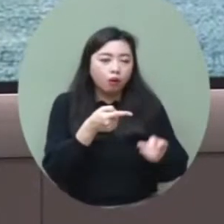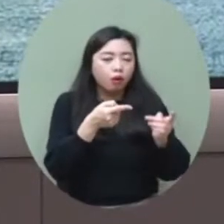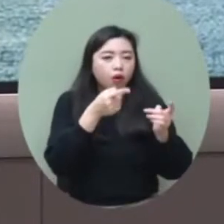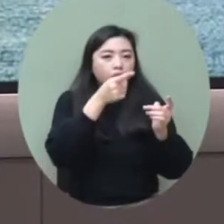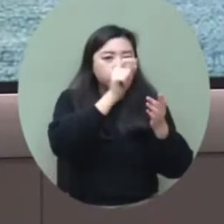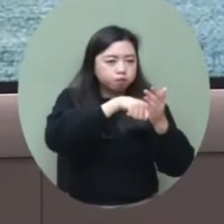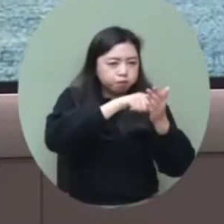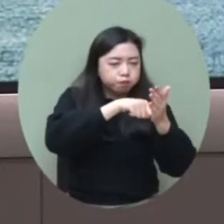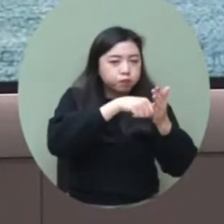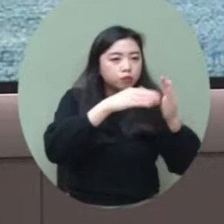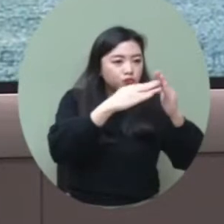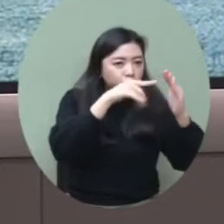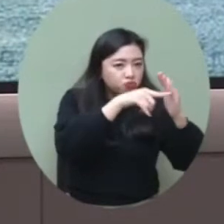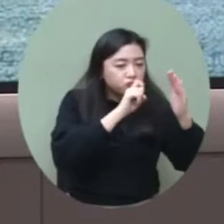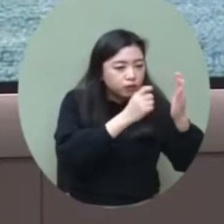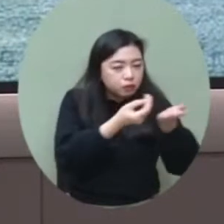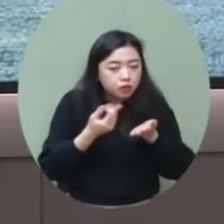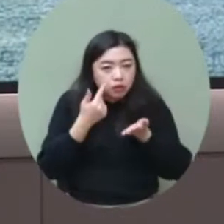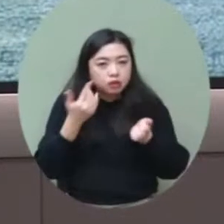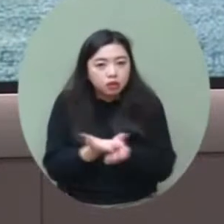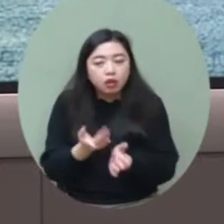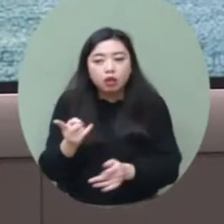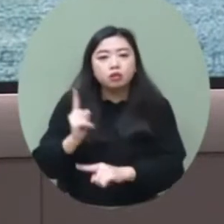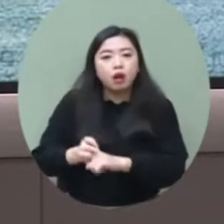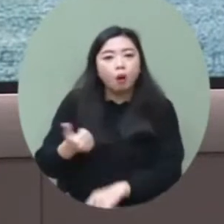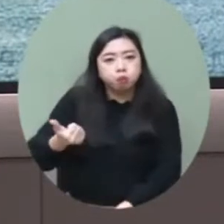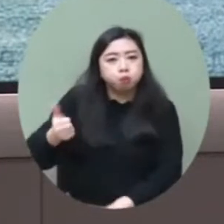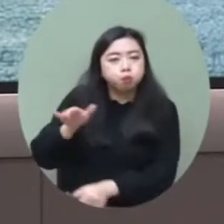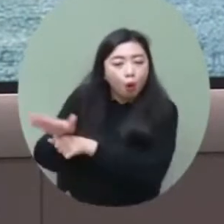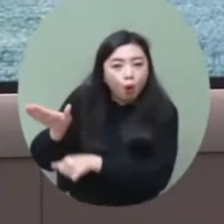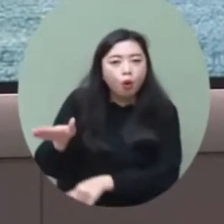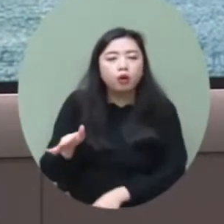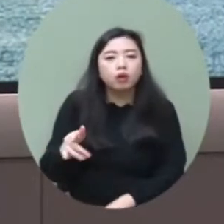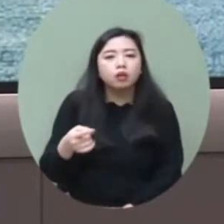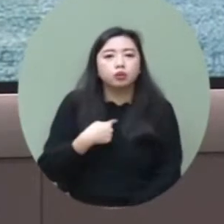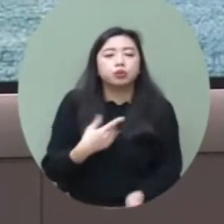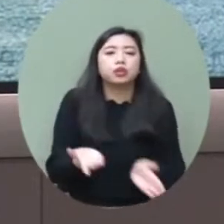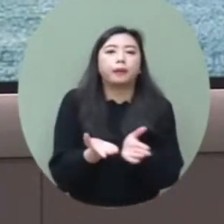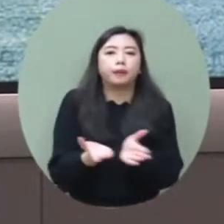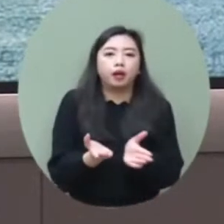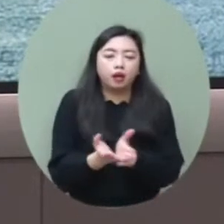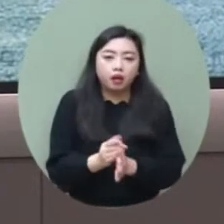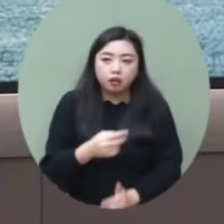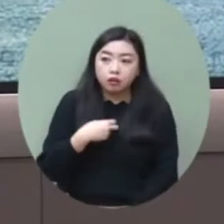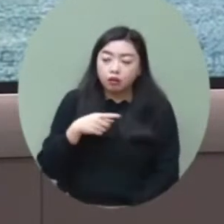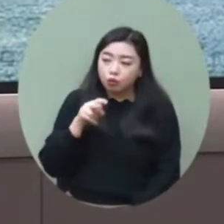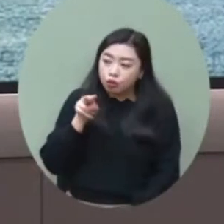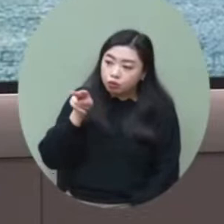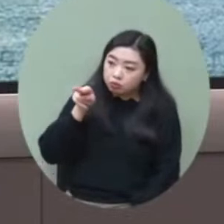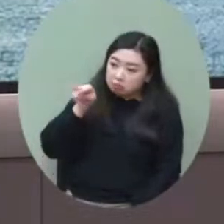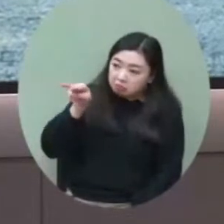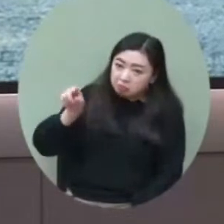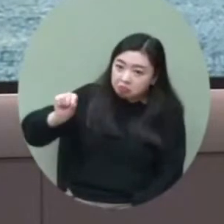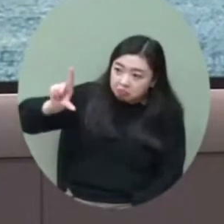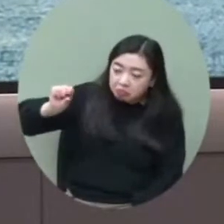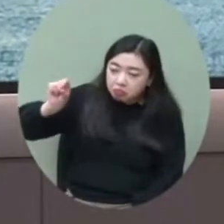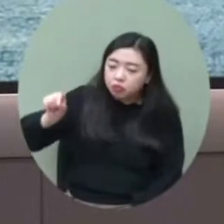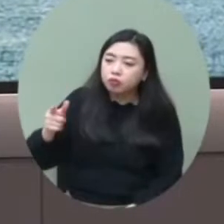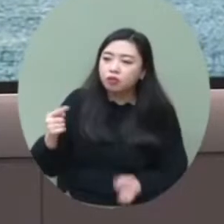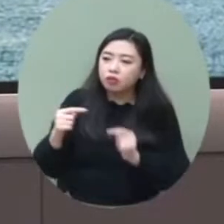they are effective and helpful for patients. And we would also